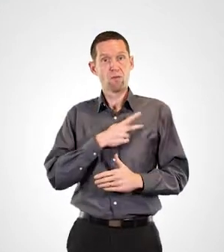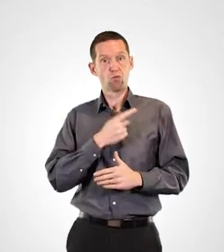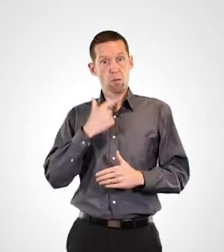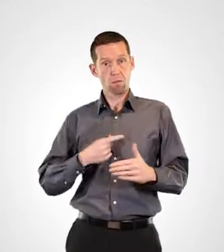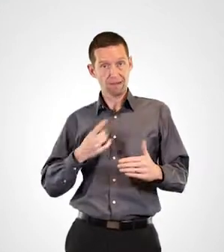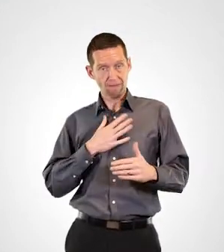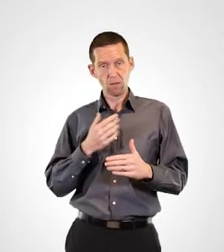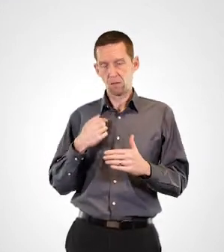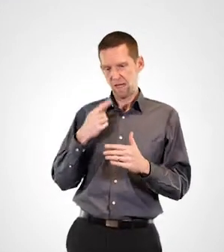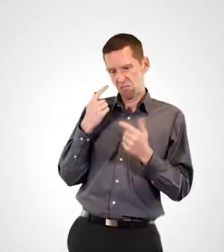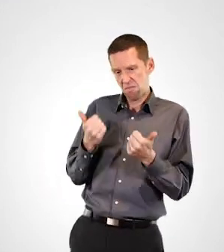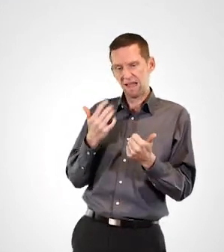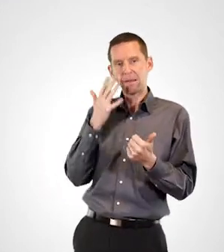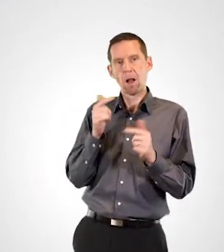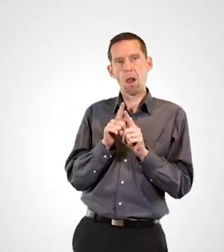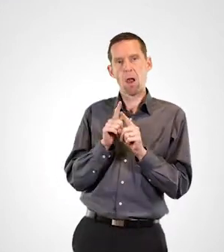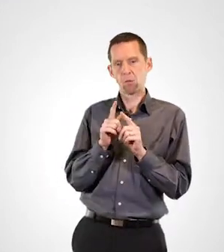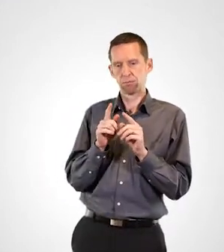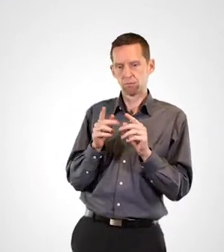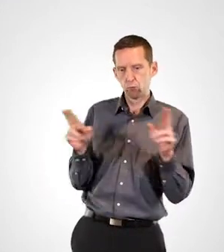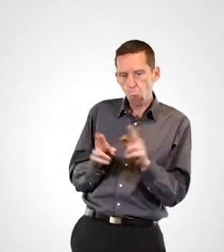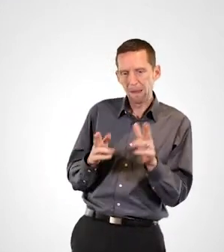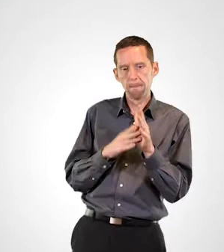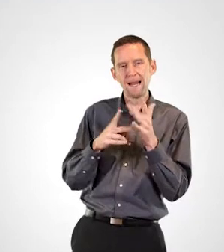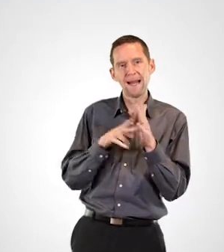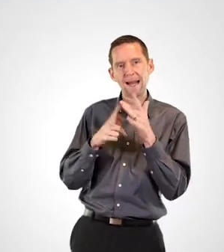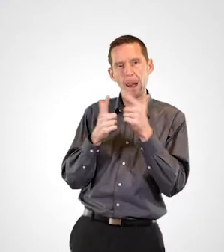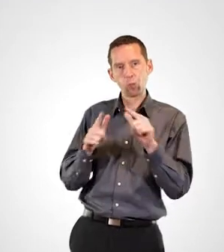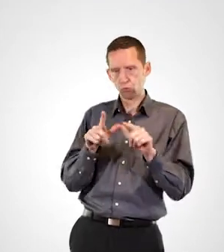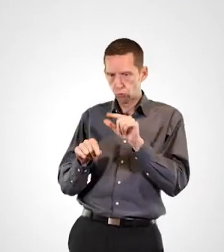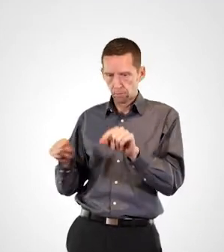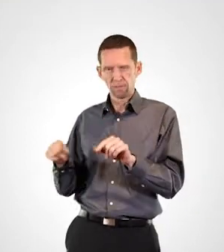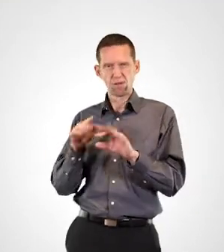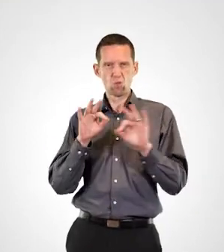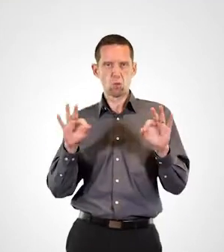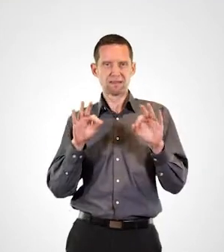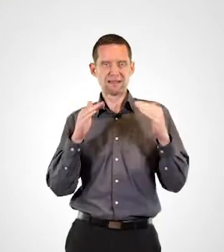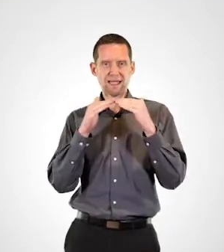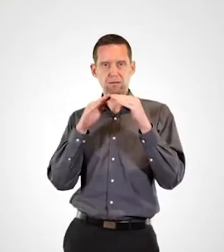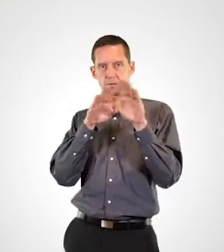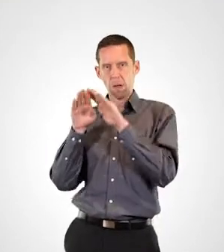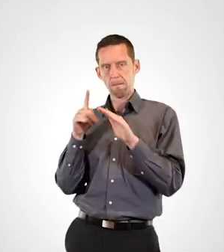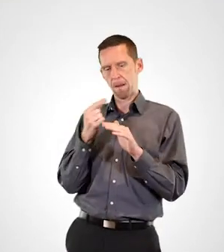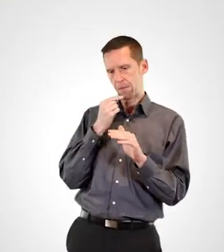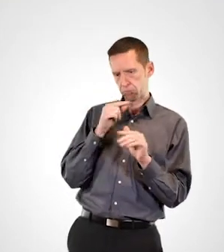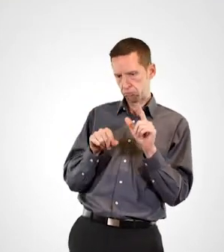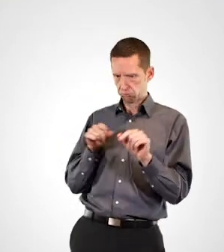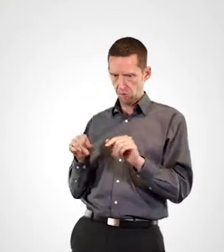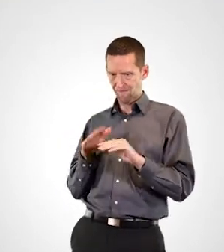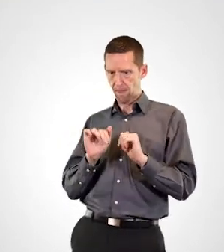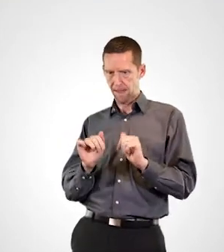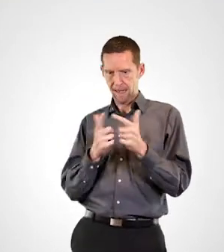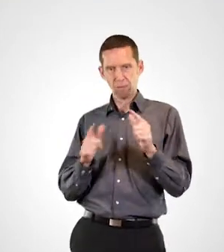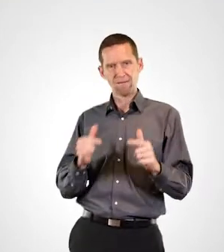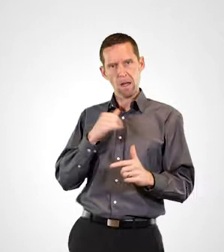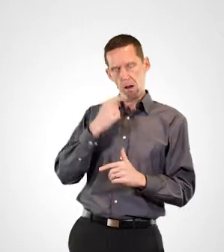useful, even if I only did sort of like a mini language sample and kind of did a mini, not standardized sort of sample of the child's language, that I had